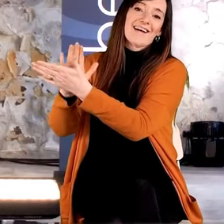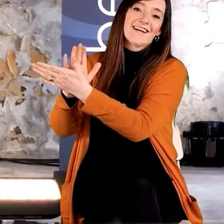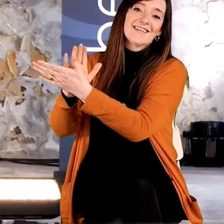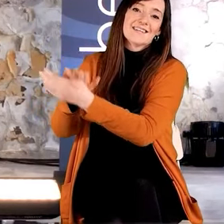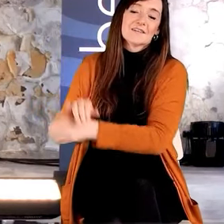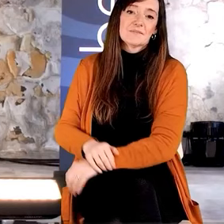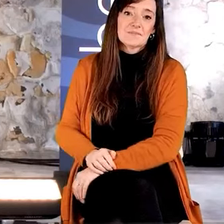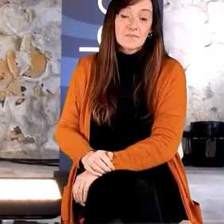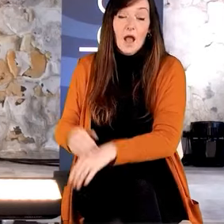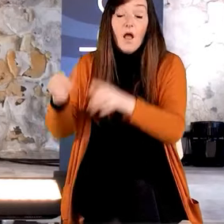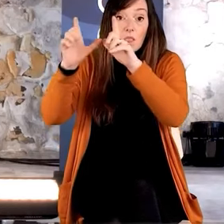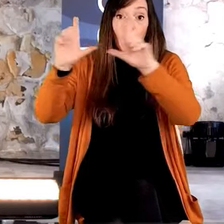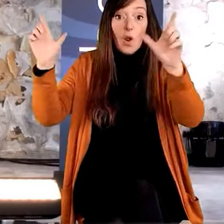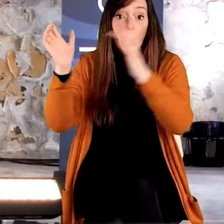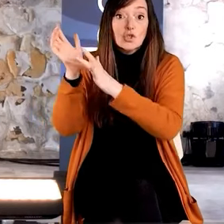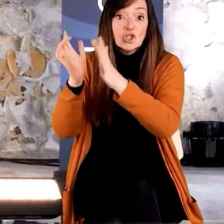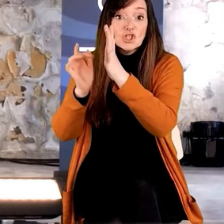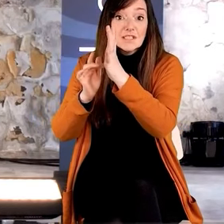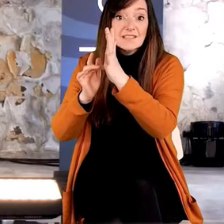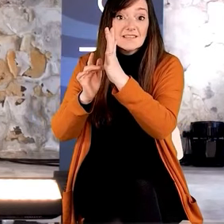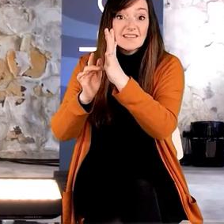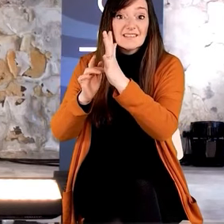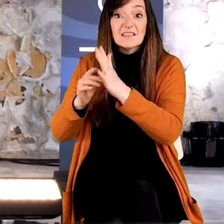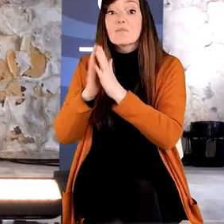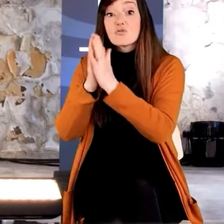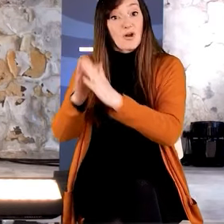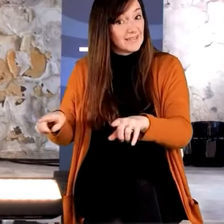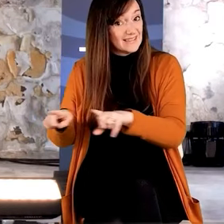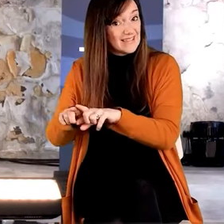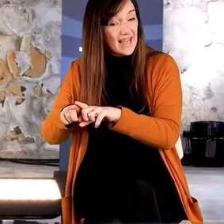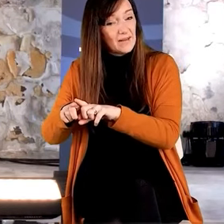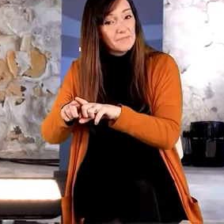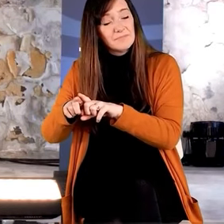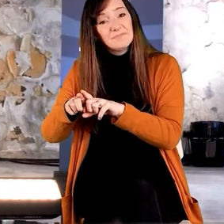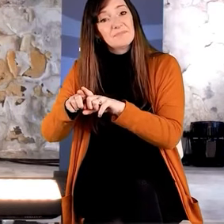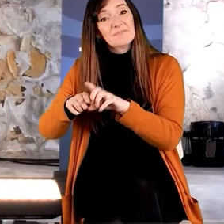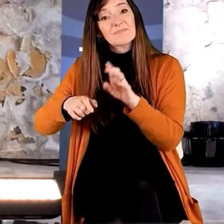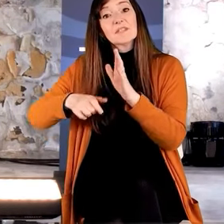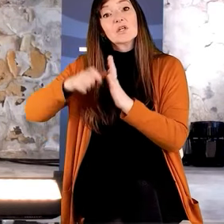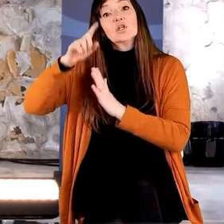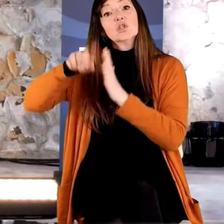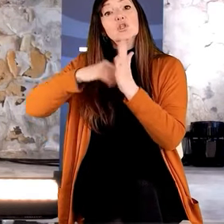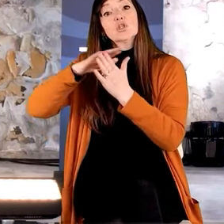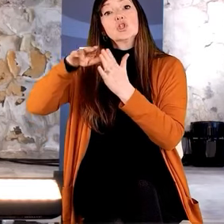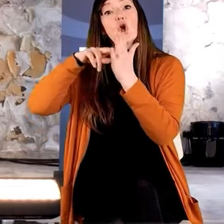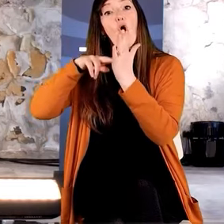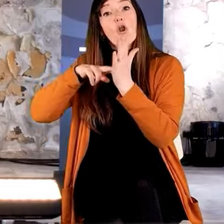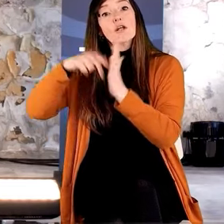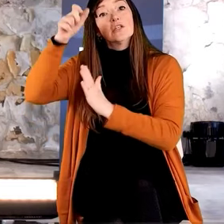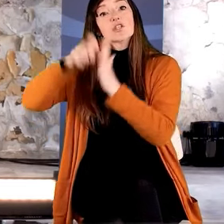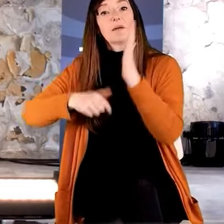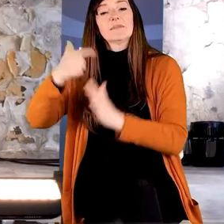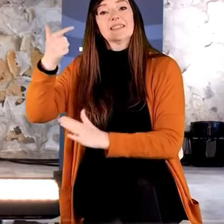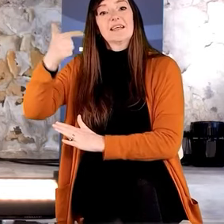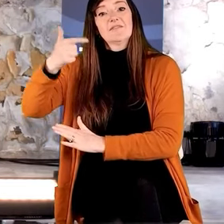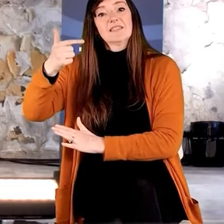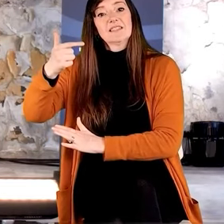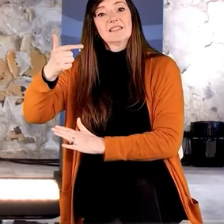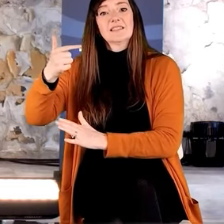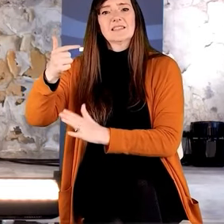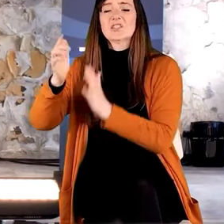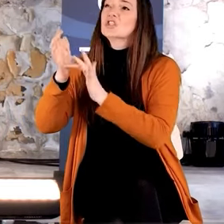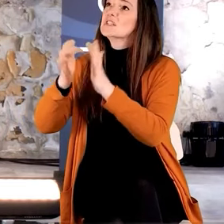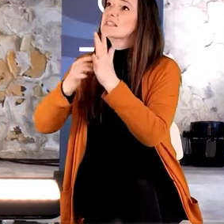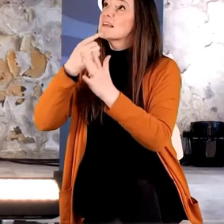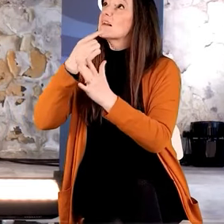the Lord Jesus, our King, prayed exactly that in John chapter 17. He said, Father, keep them, protect